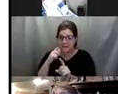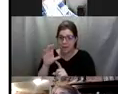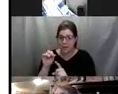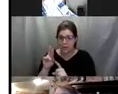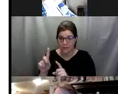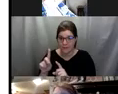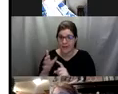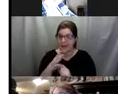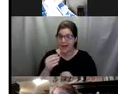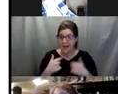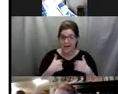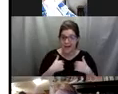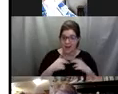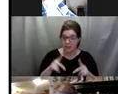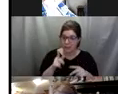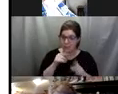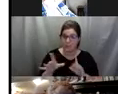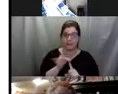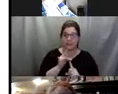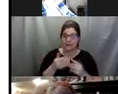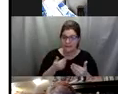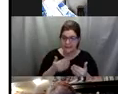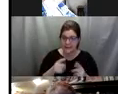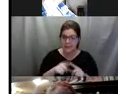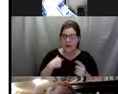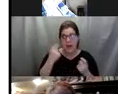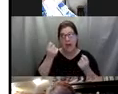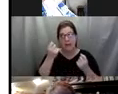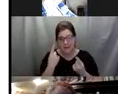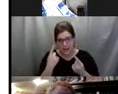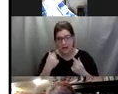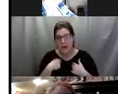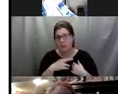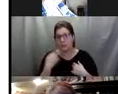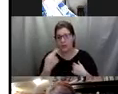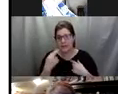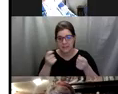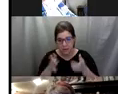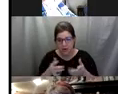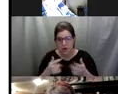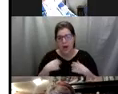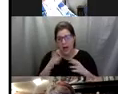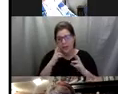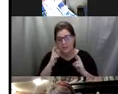easily, I totally get the thinking behind that. As a risk manager, I completely respect the